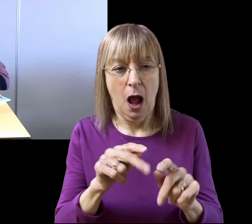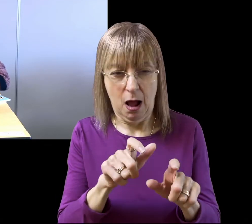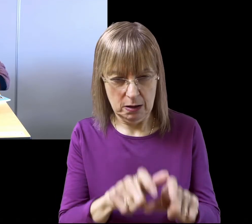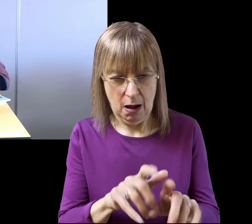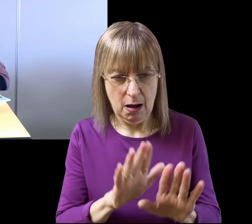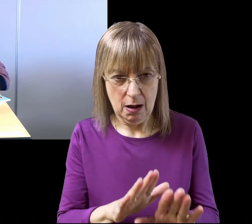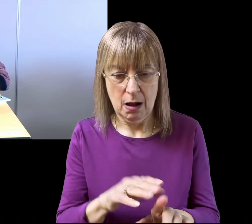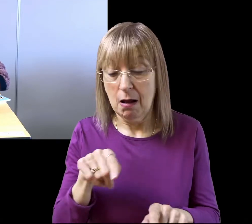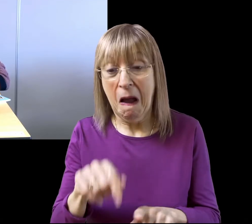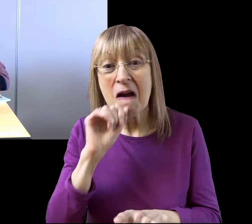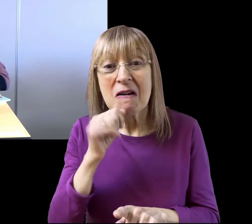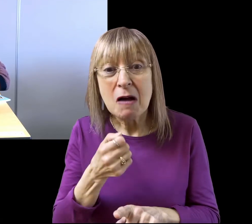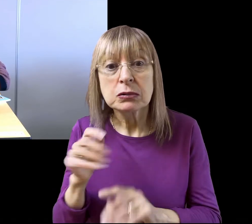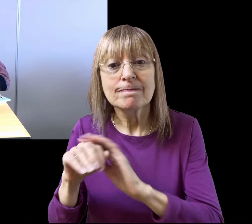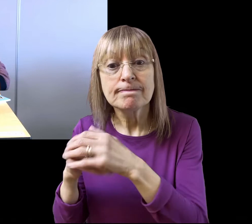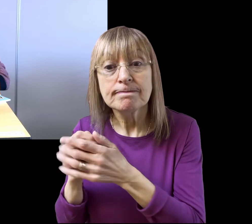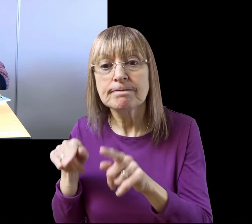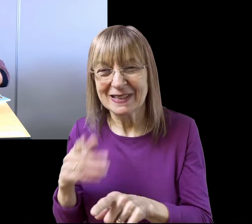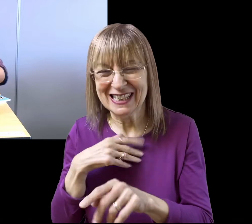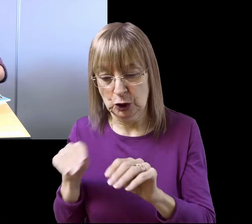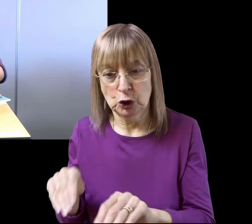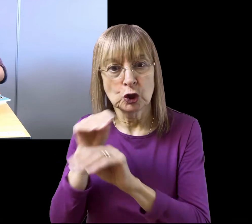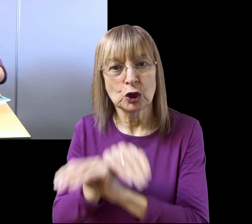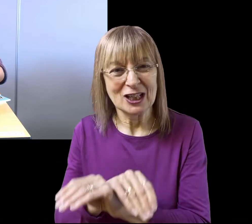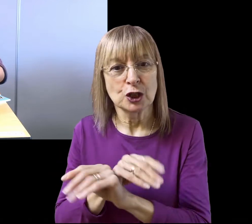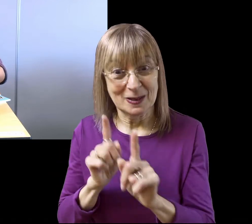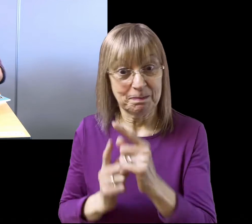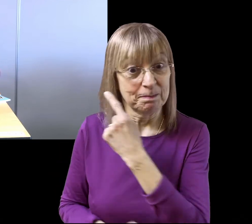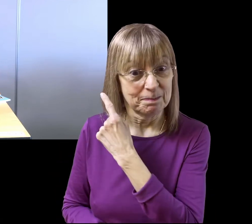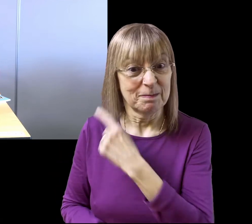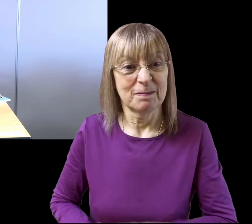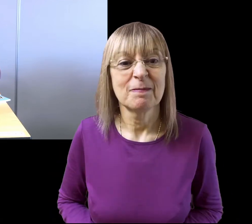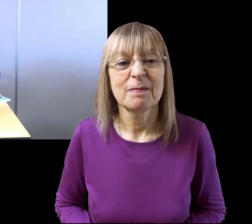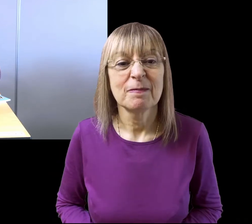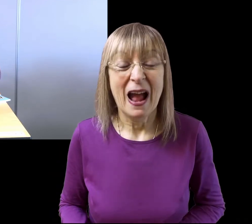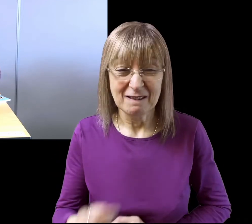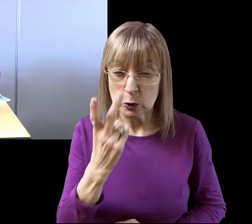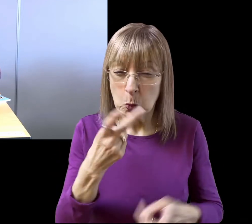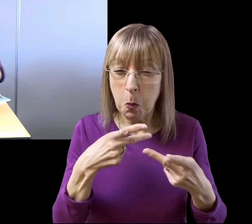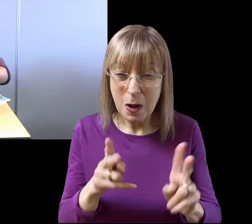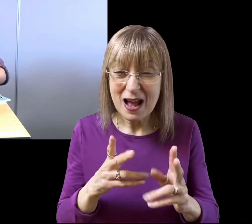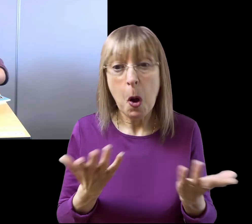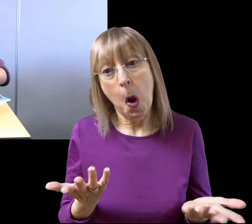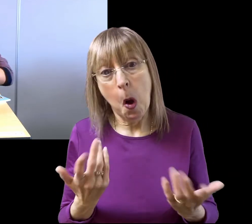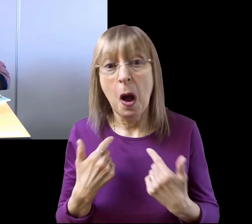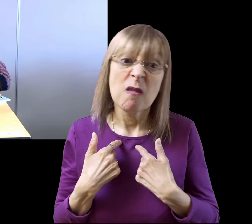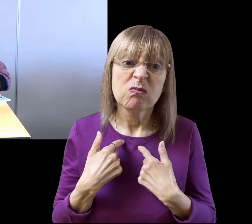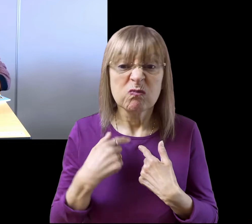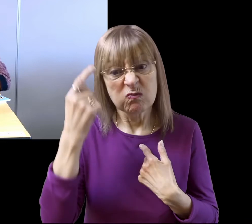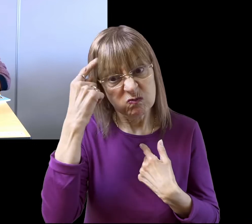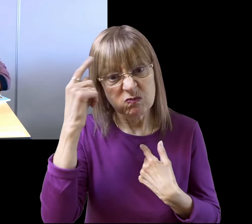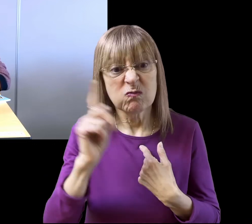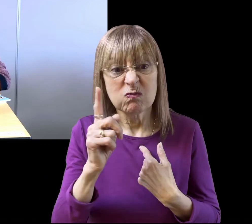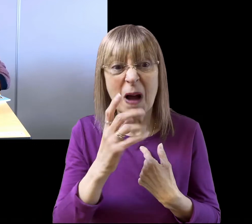apple first and keeping banana here, I could have C and D, or I could have D and C. So there are 2 ways.